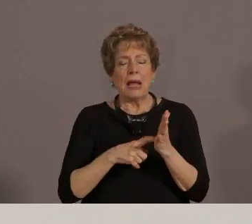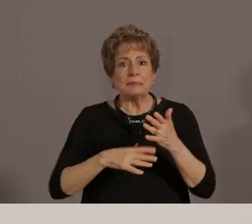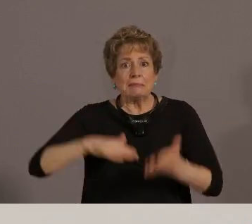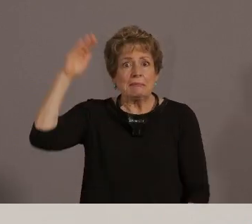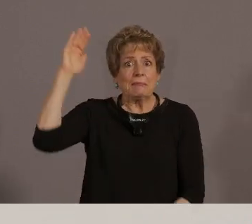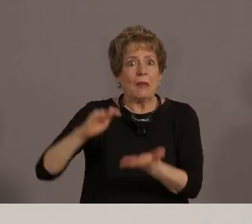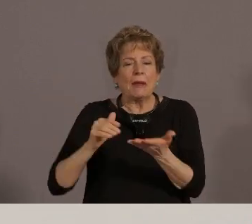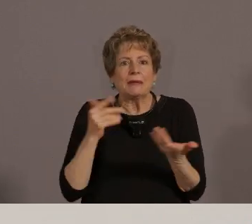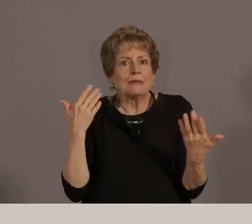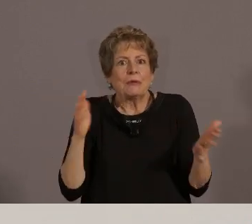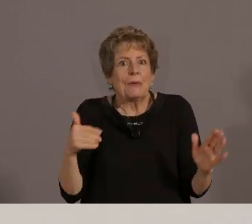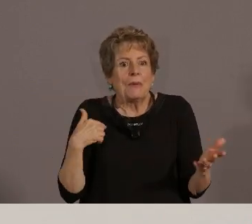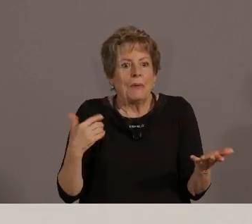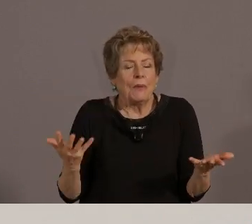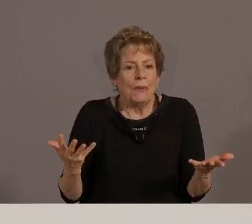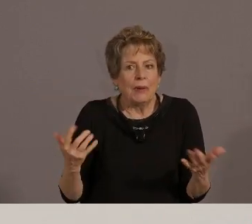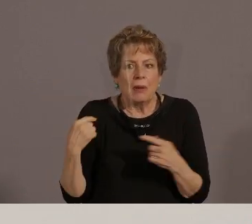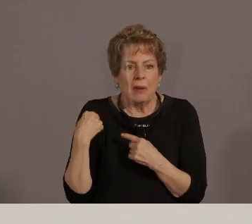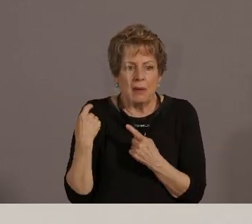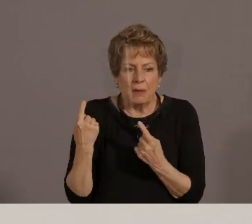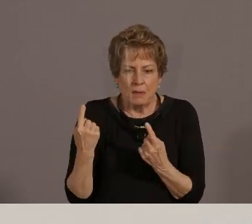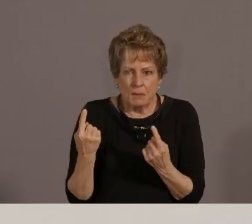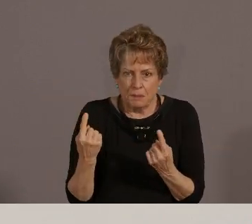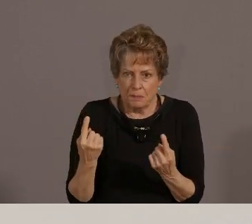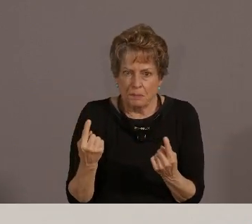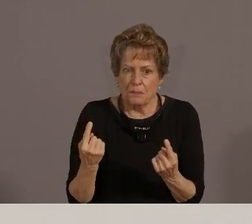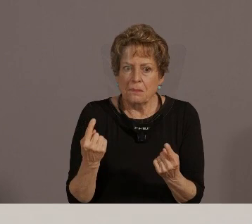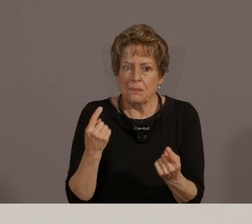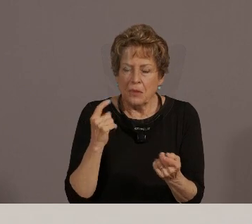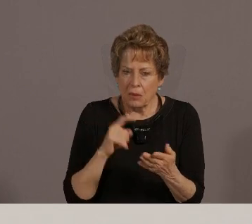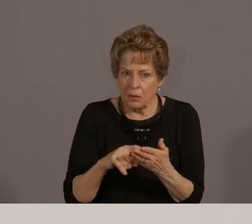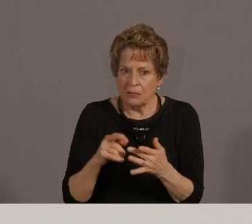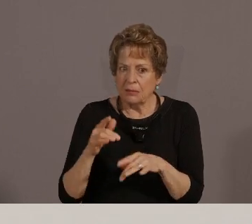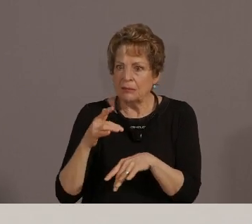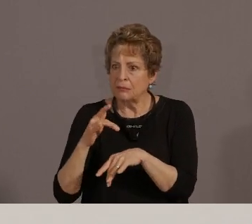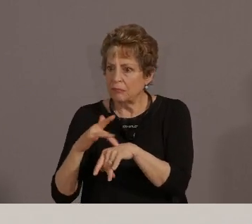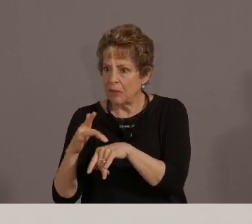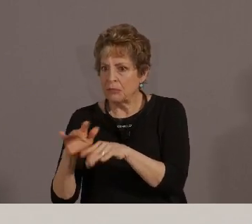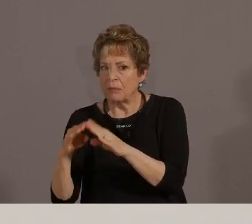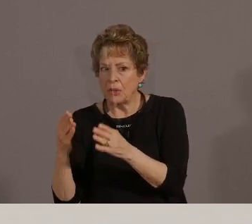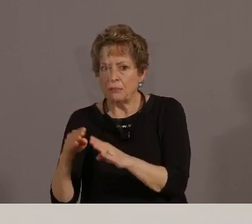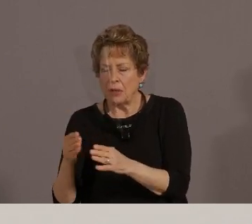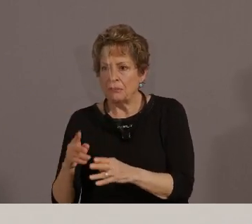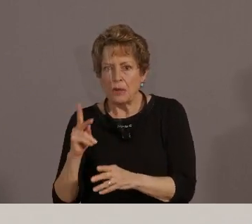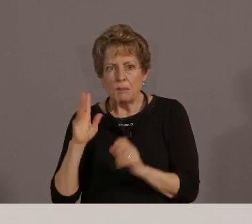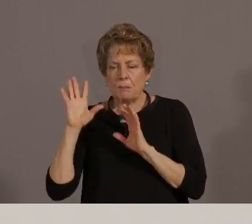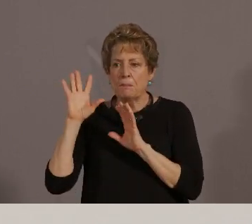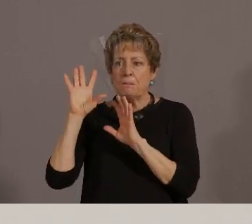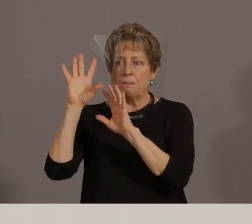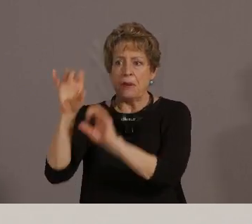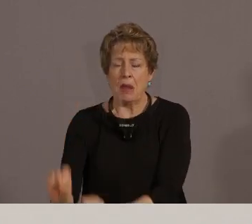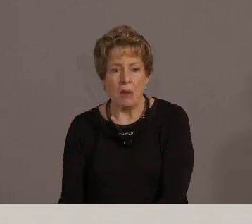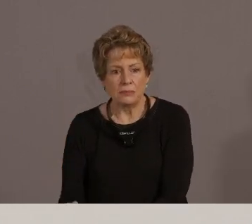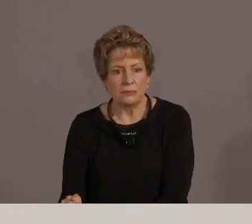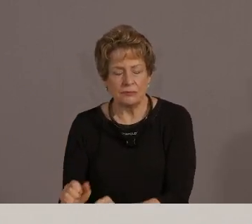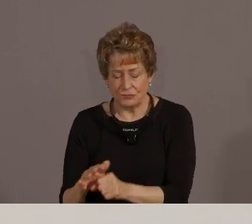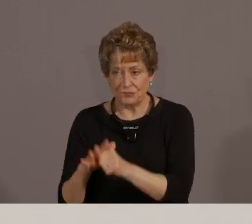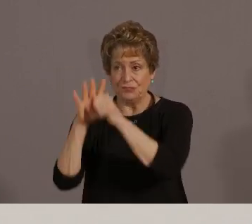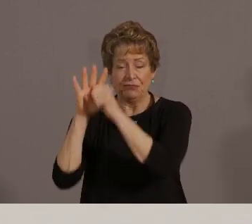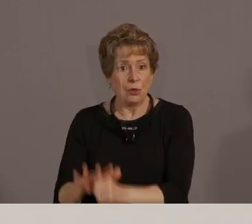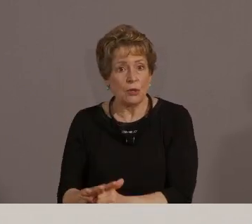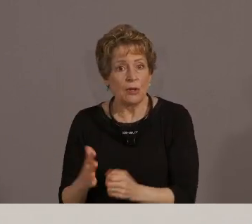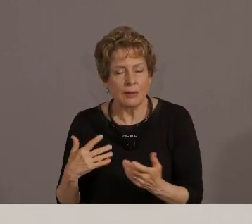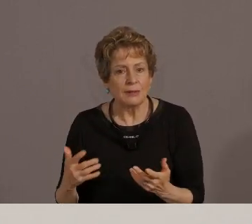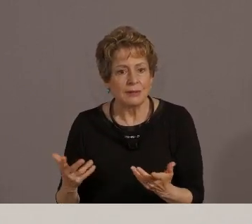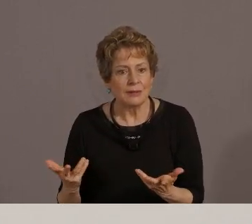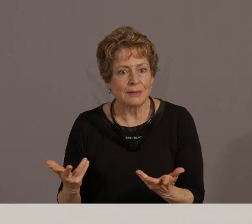I think that that's encouraging. But our goal is to find another site with the same or more capacity to be